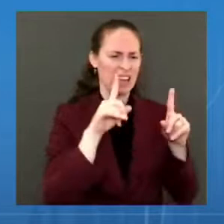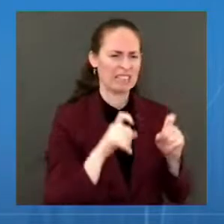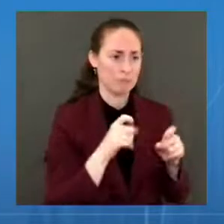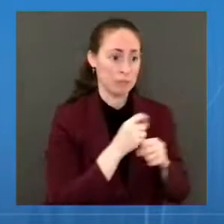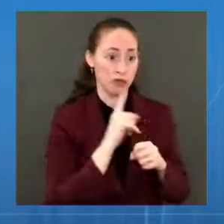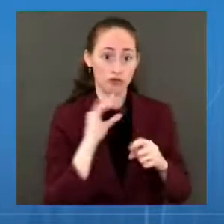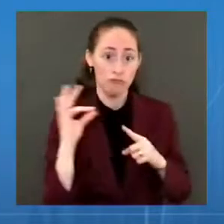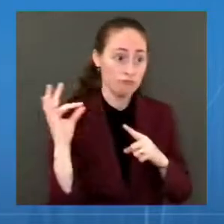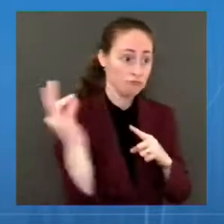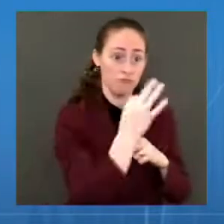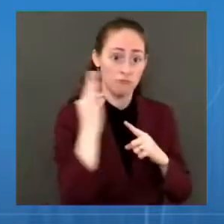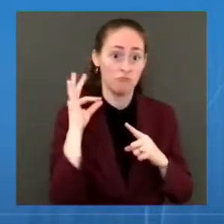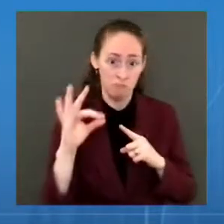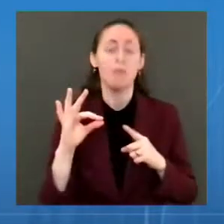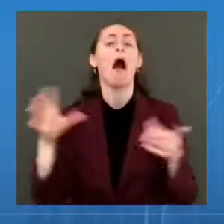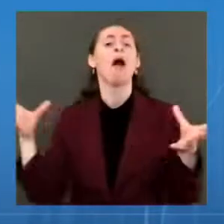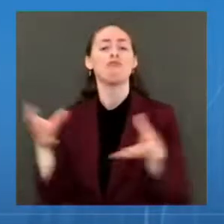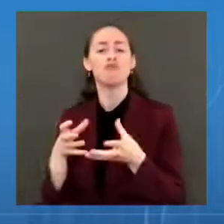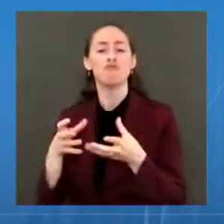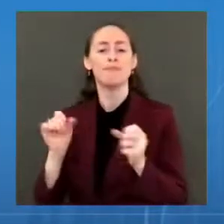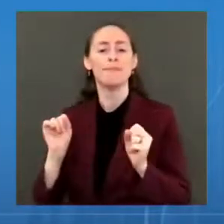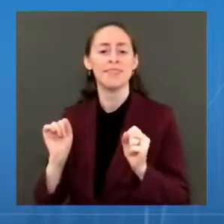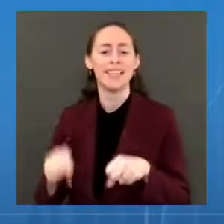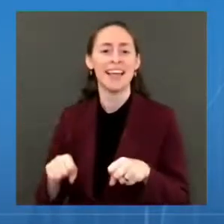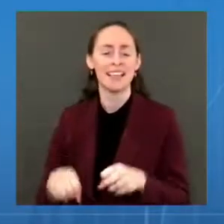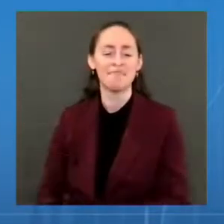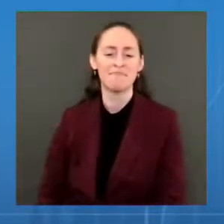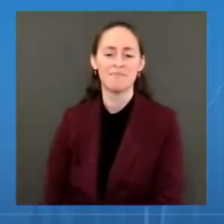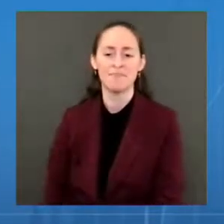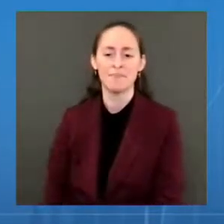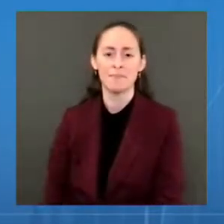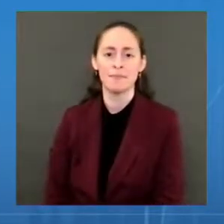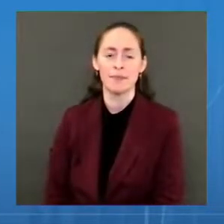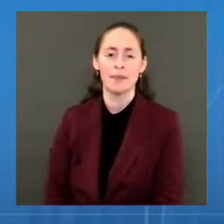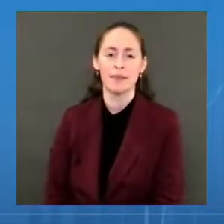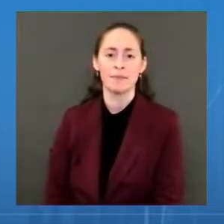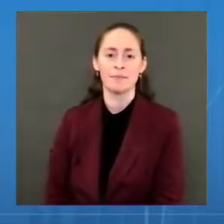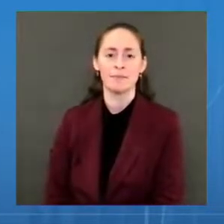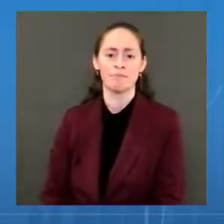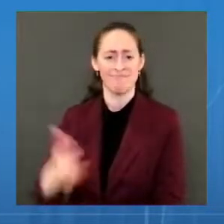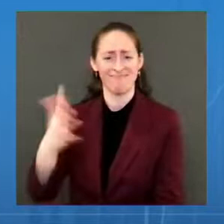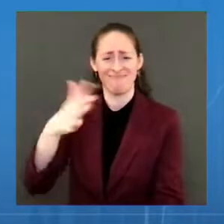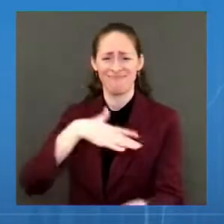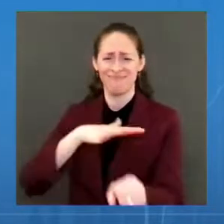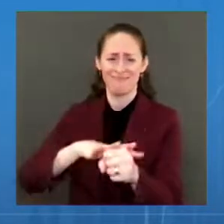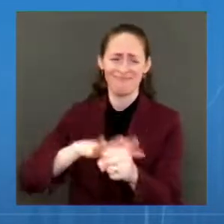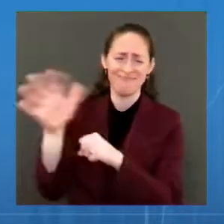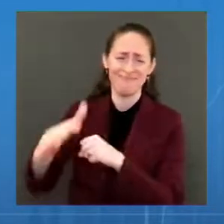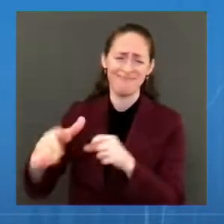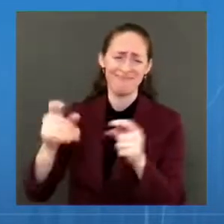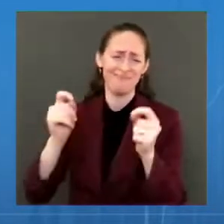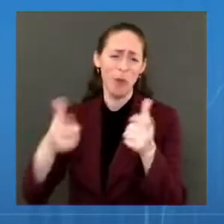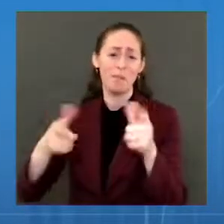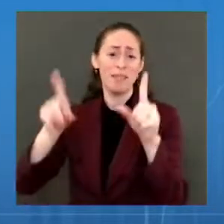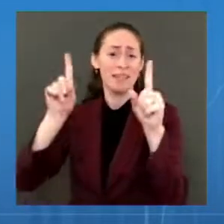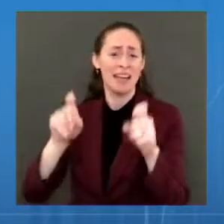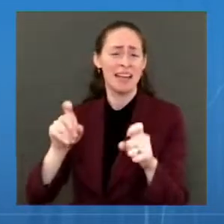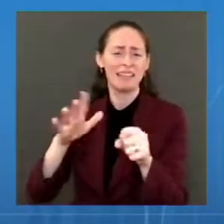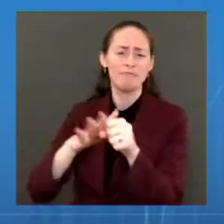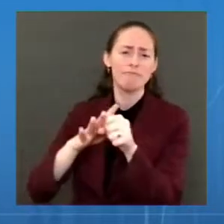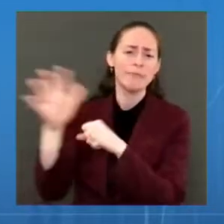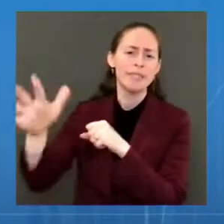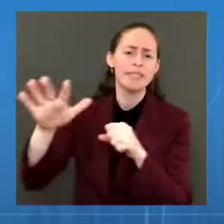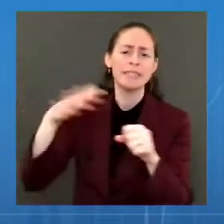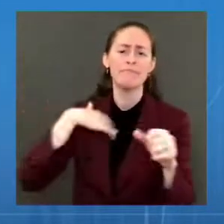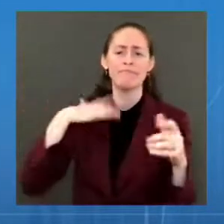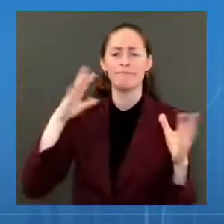have more than enough testing capacity in this country to support current and potential testing needs, including testing ahead